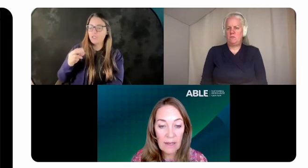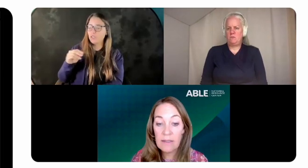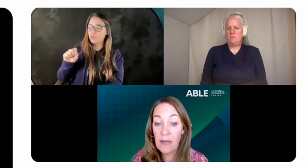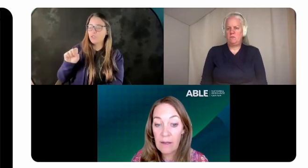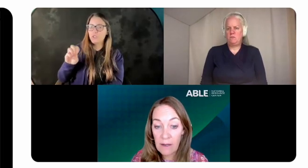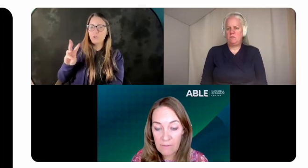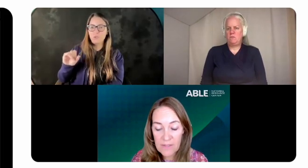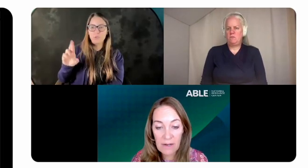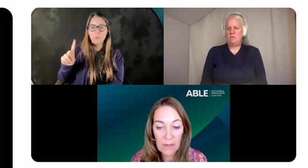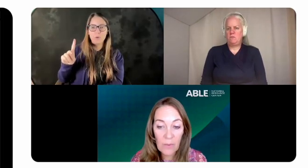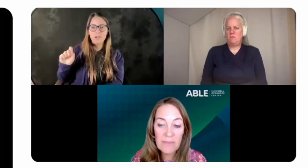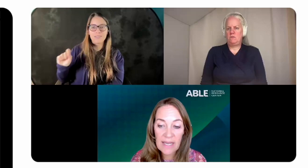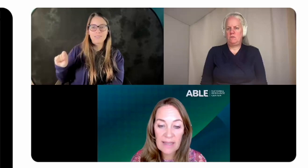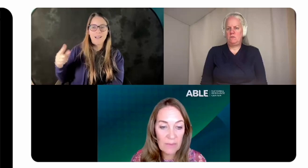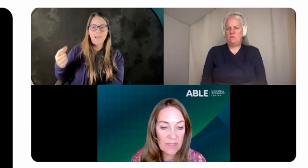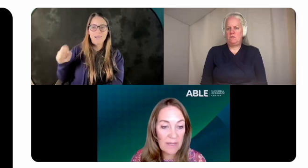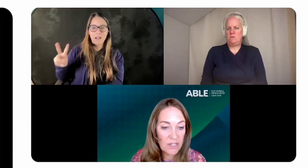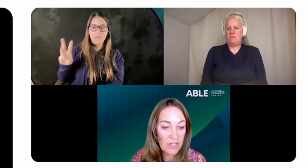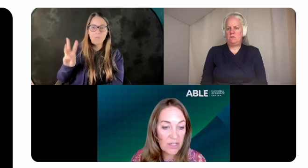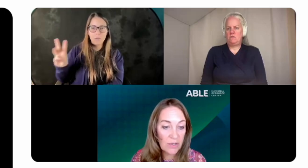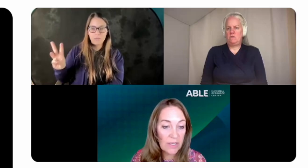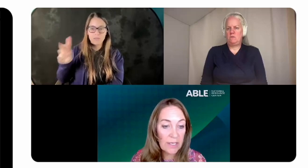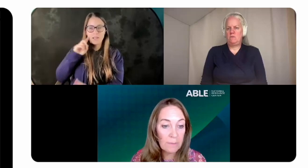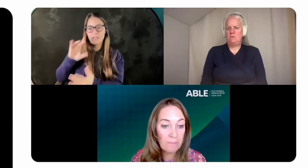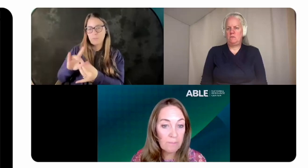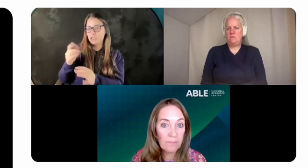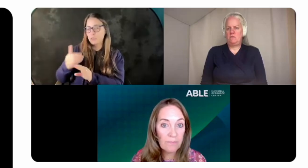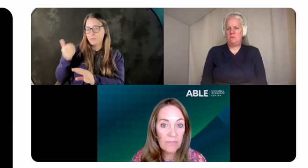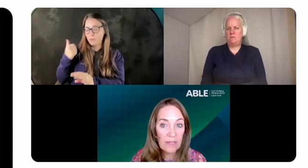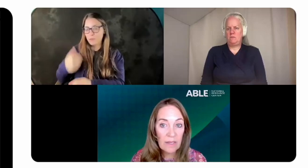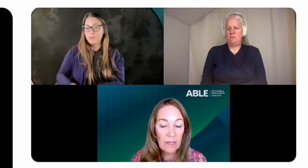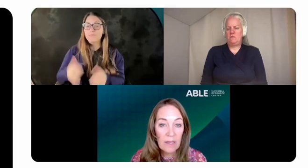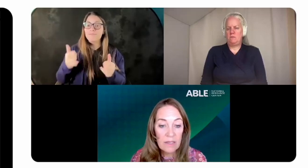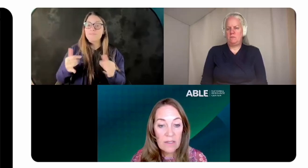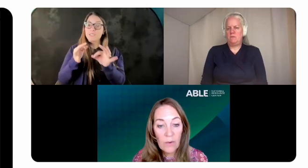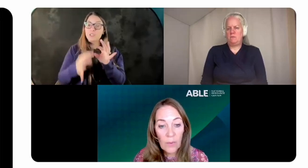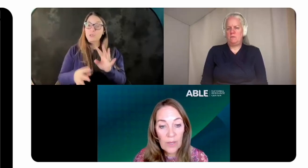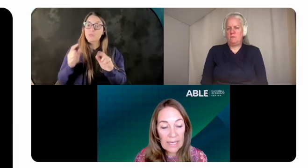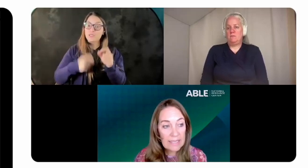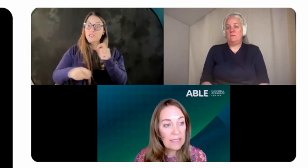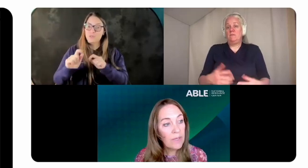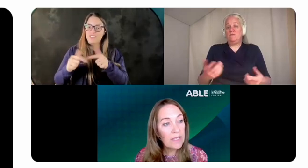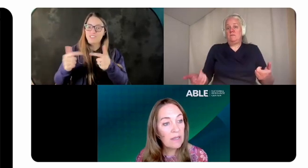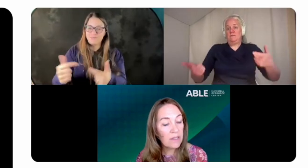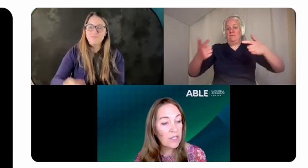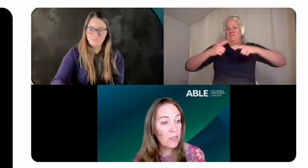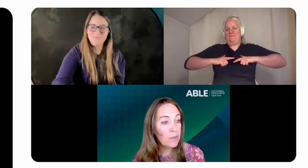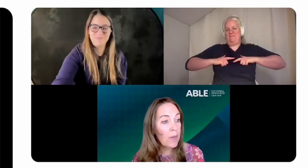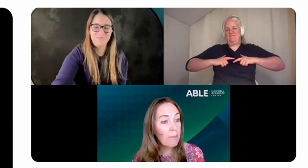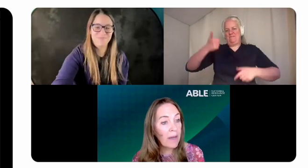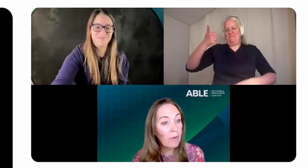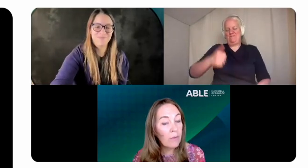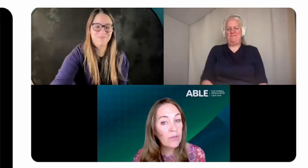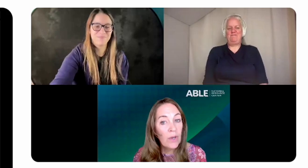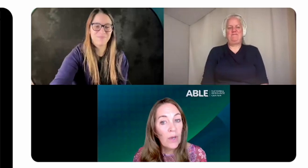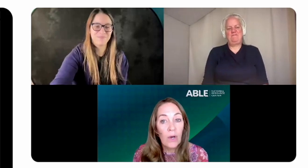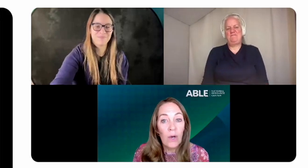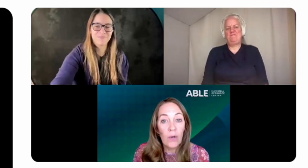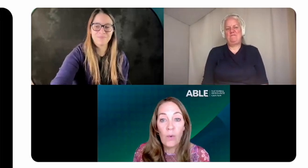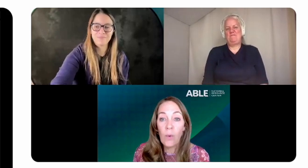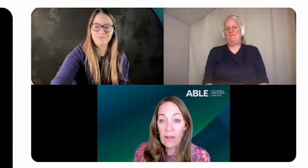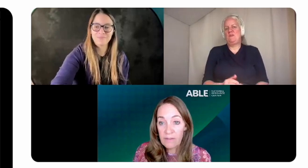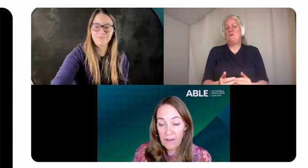website, .gov, website that was mentioned earlier. So next I want to talk to you